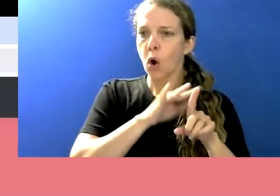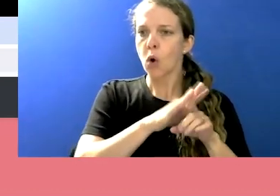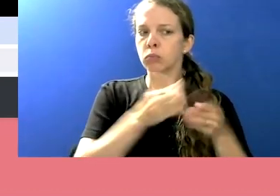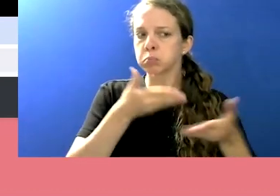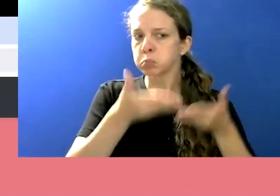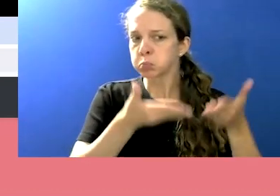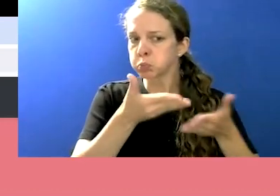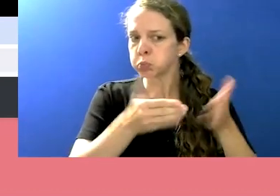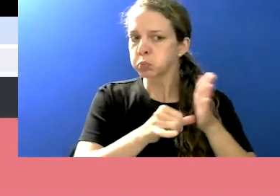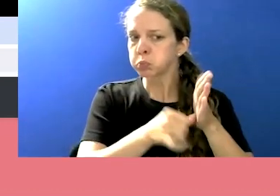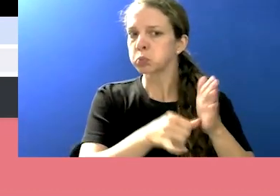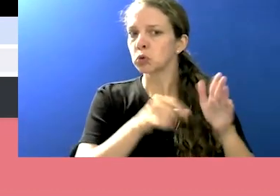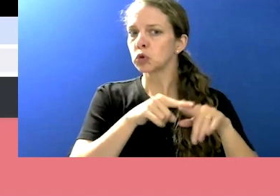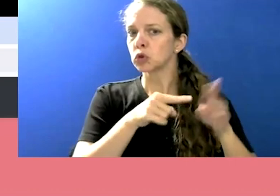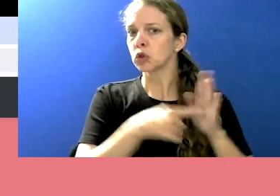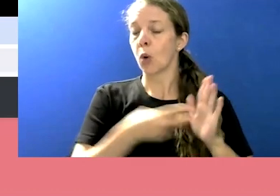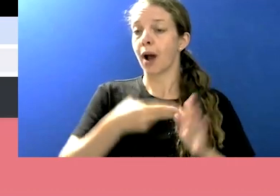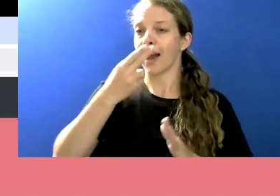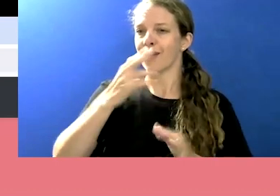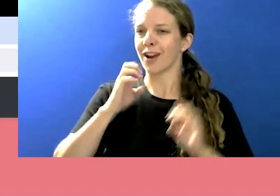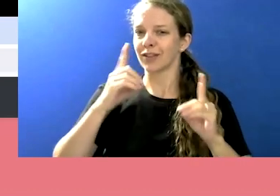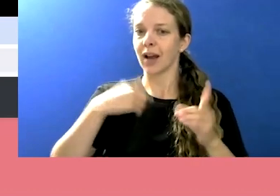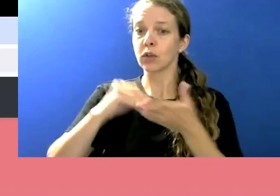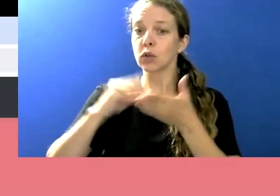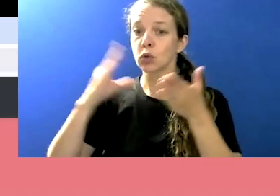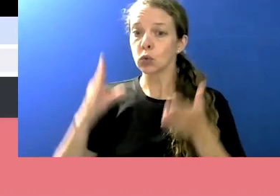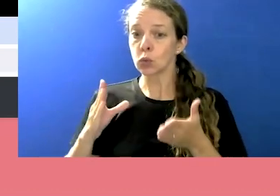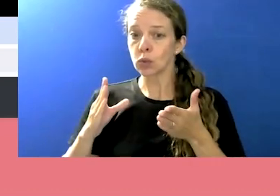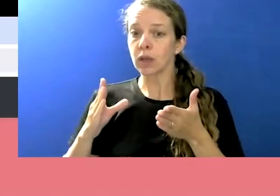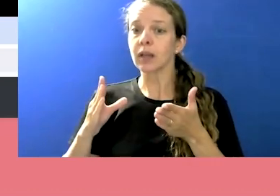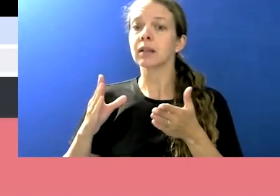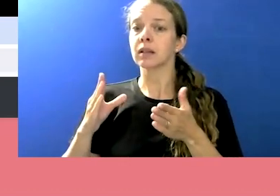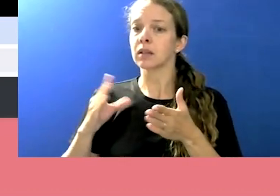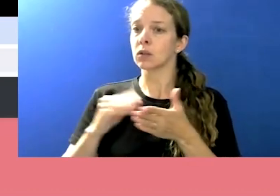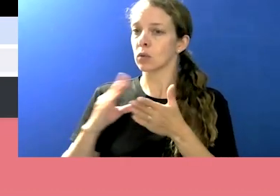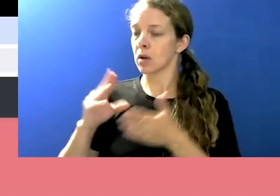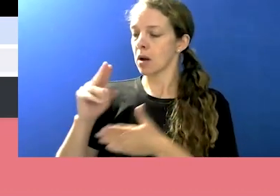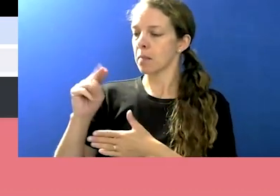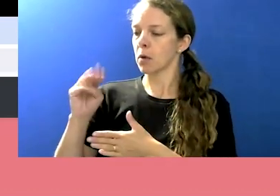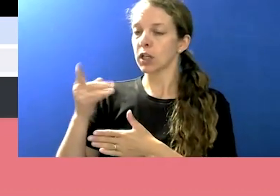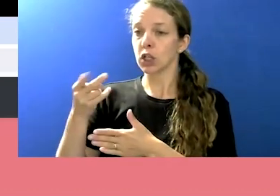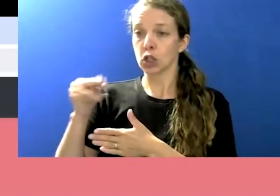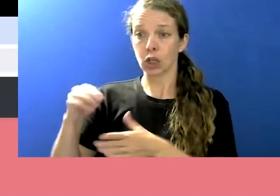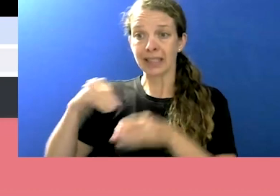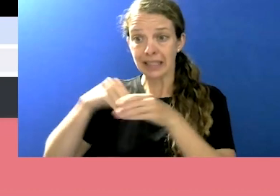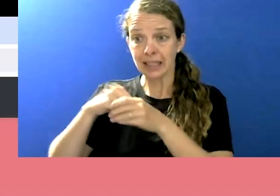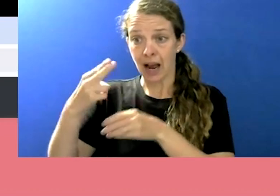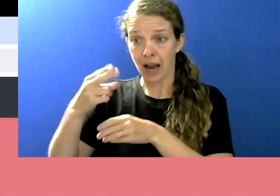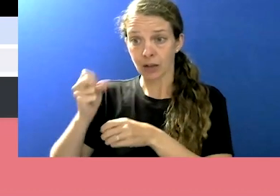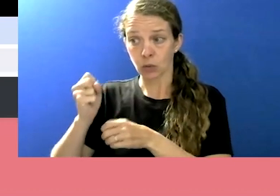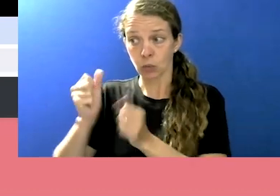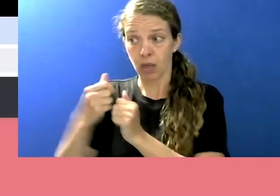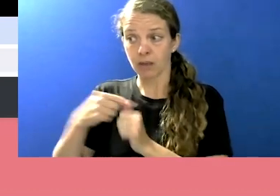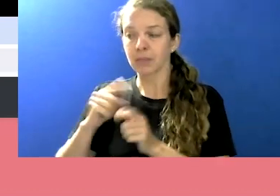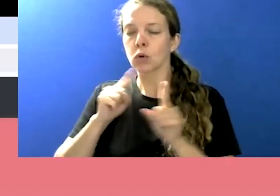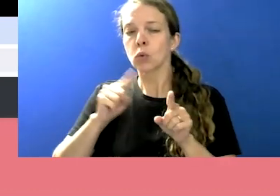so essentially we do have counselors such as Suleiman and Marquisha that are in-house with us, but they mainly go to the high schools that are selected